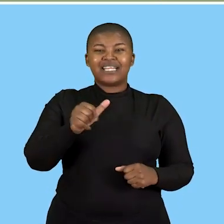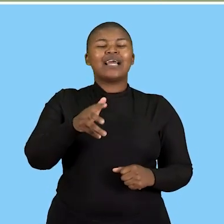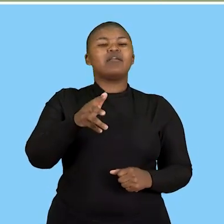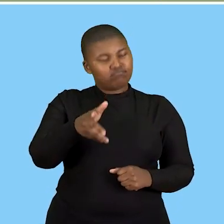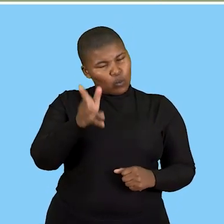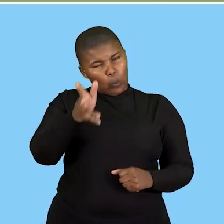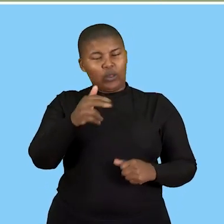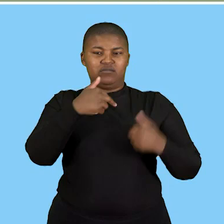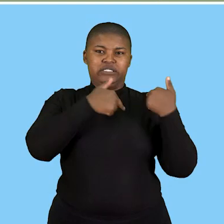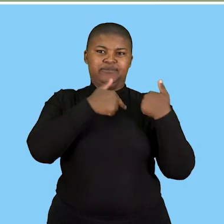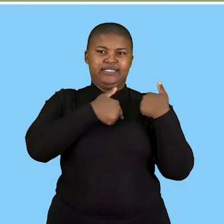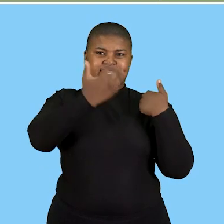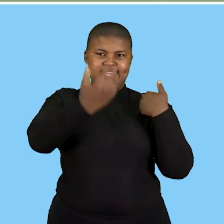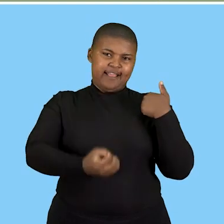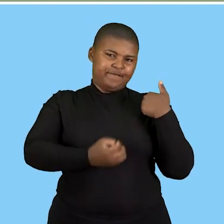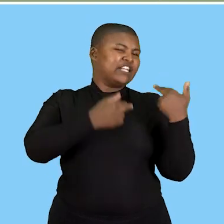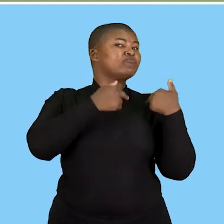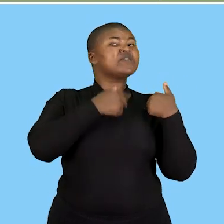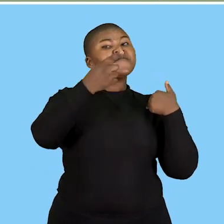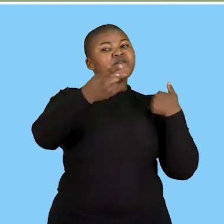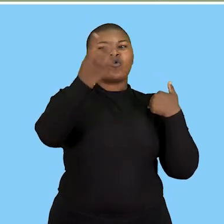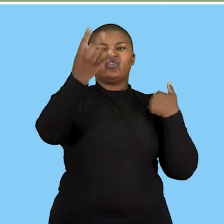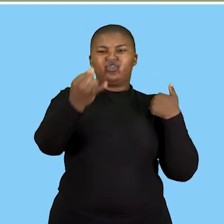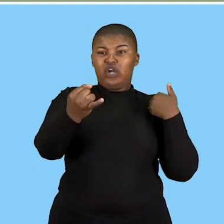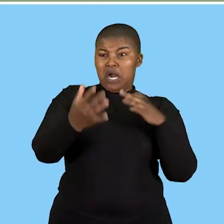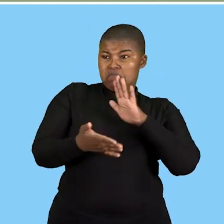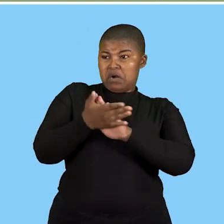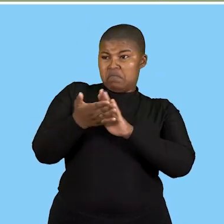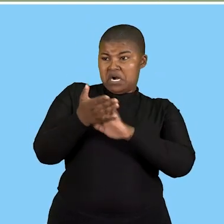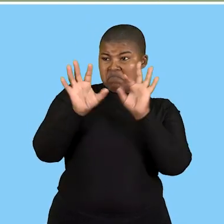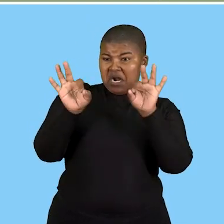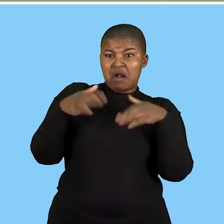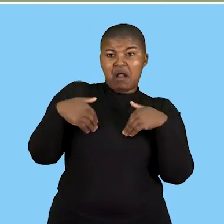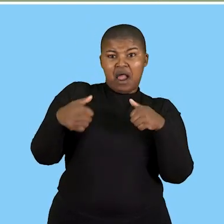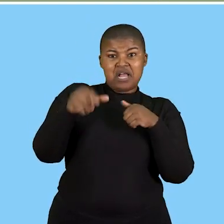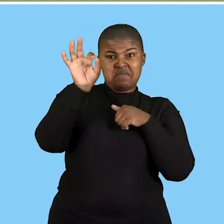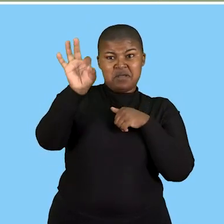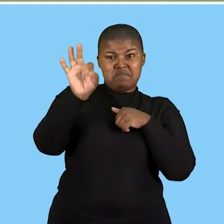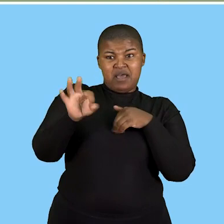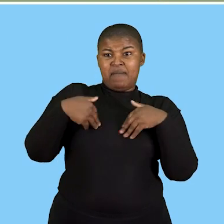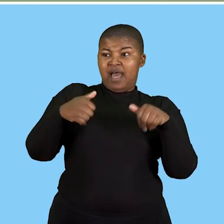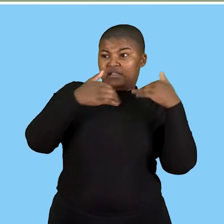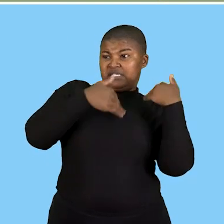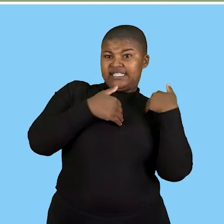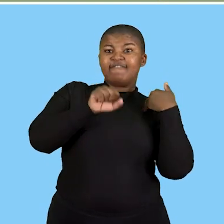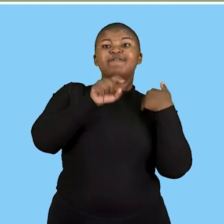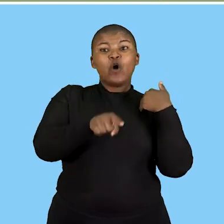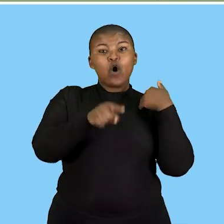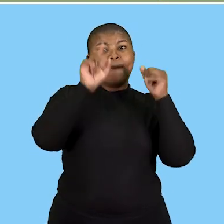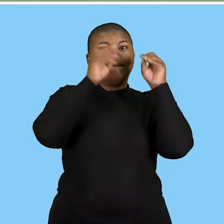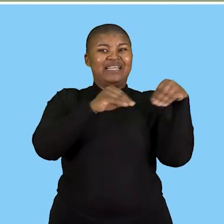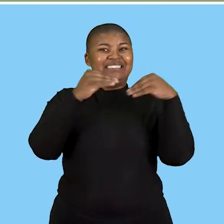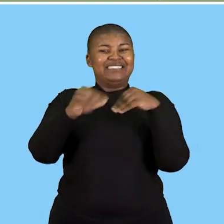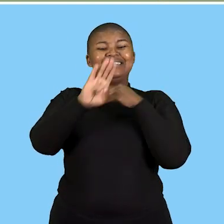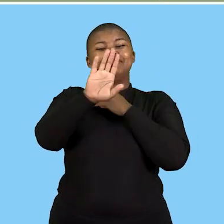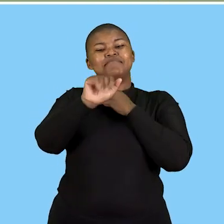now they will be responsible for checking the effectiveness of Batandwa Clothing